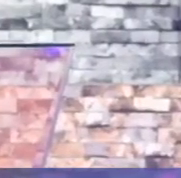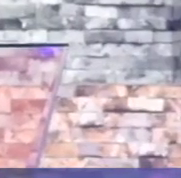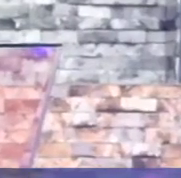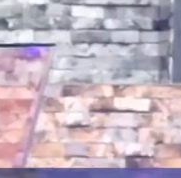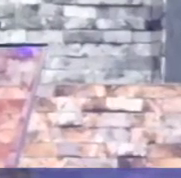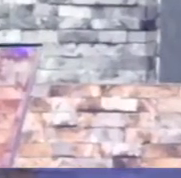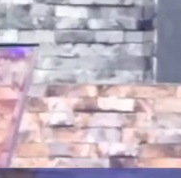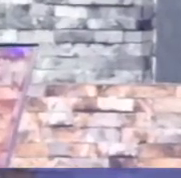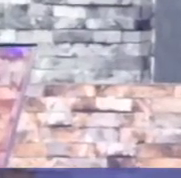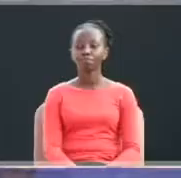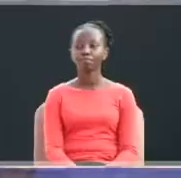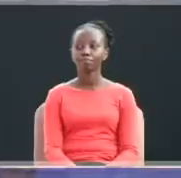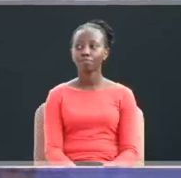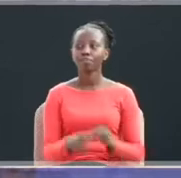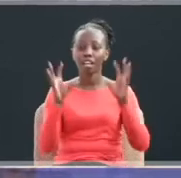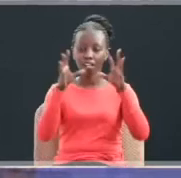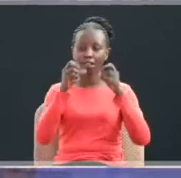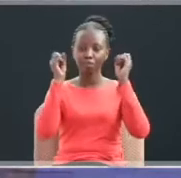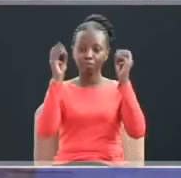amen. Hallelujah.